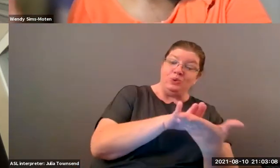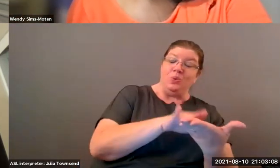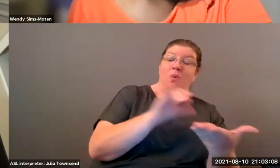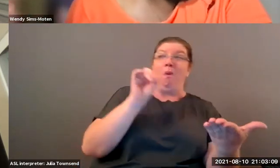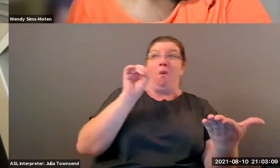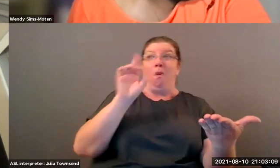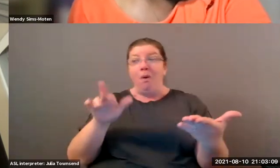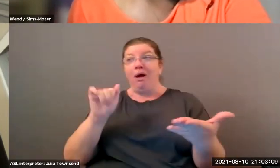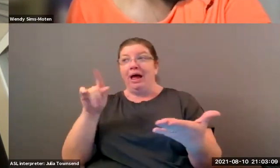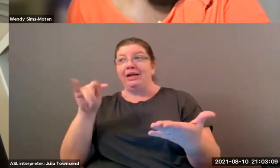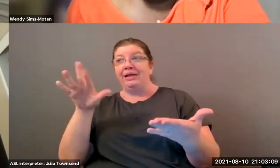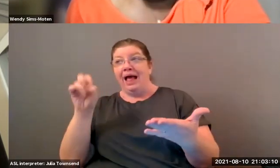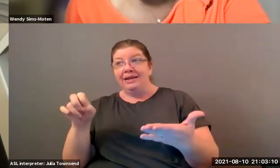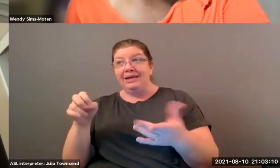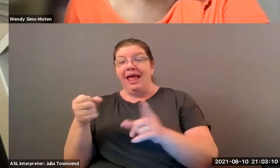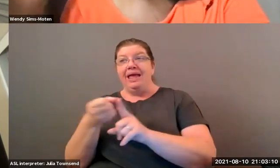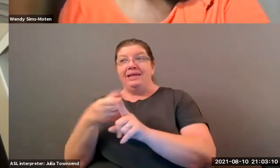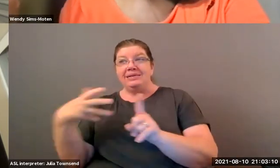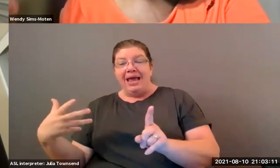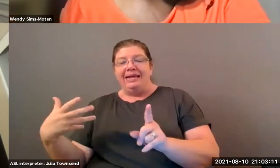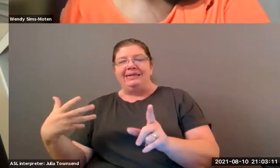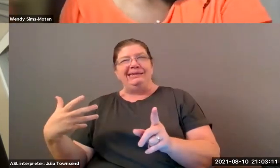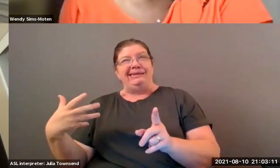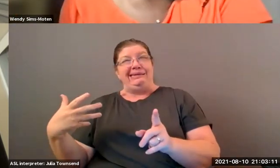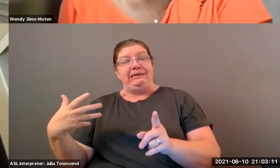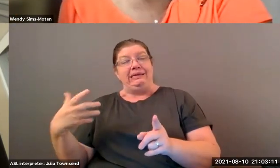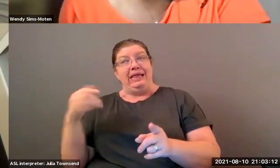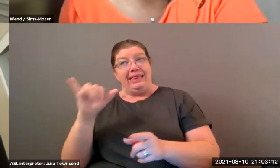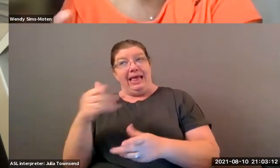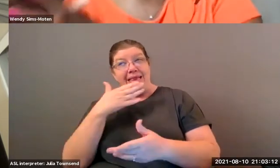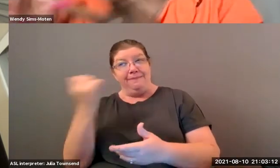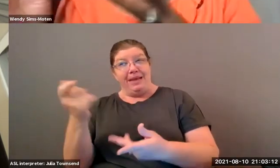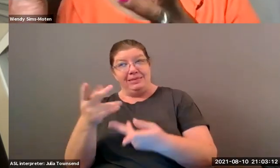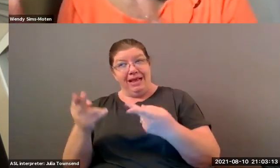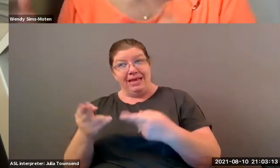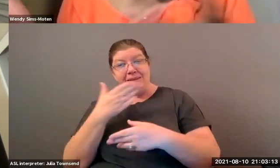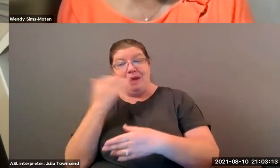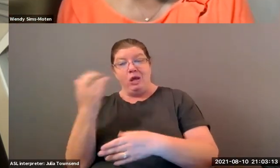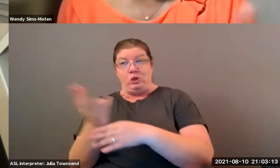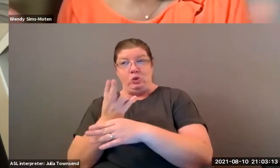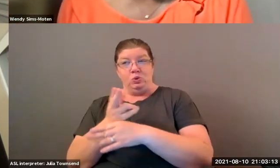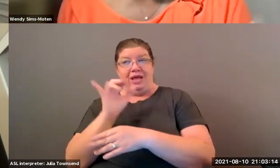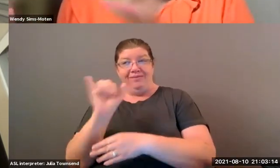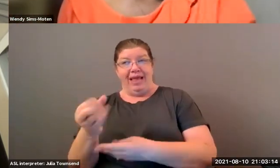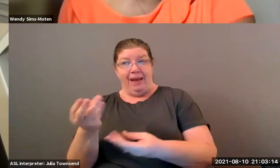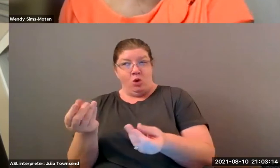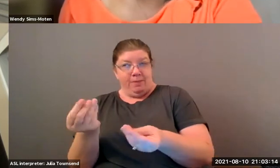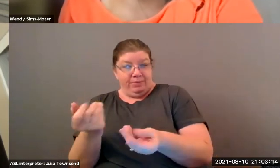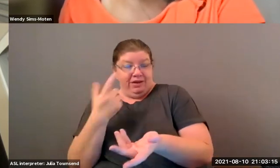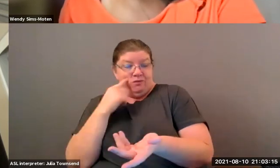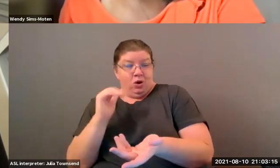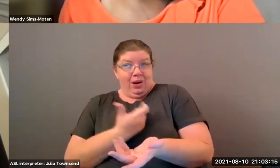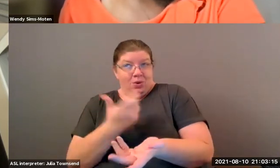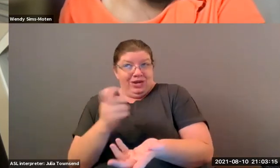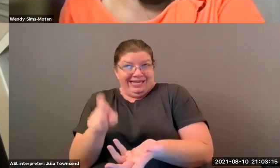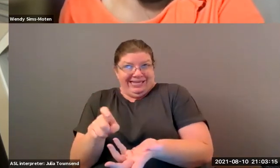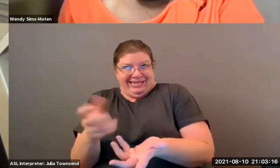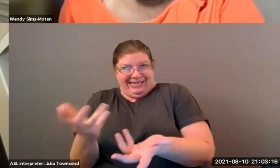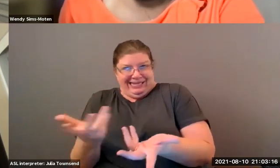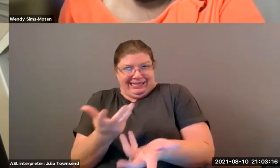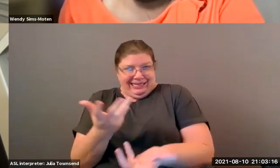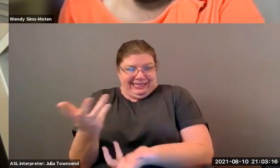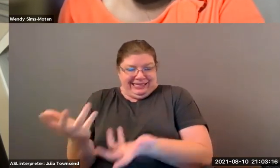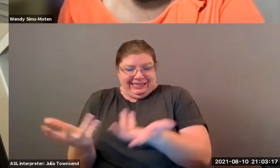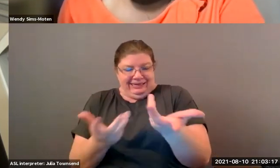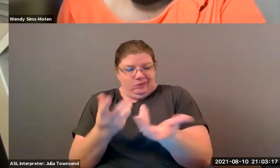know, Adelante just expanding for the classroom. So something to think about that. Is that the best use of that for the need that we're talking about tonight? So